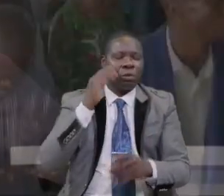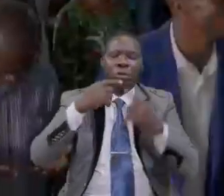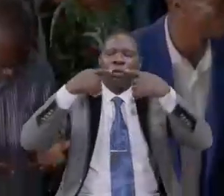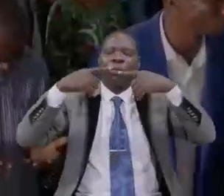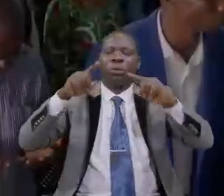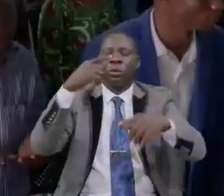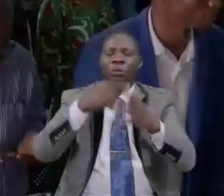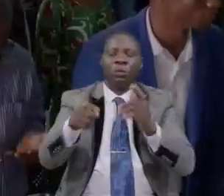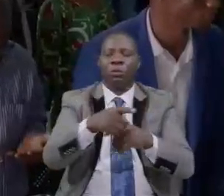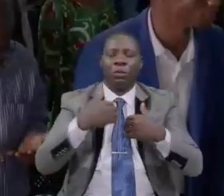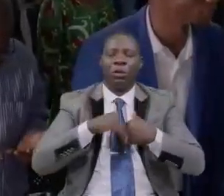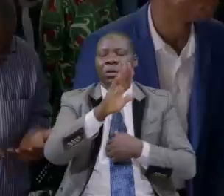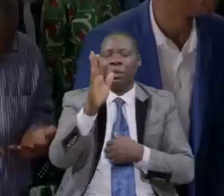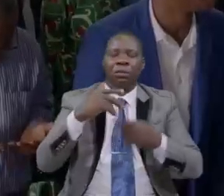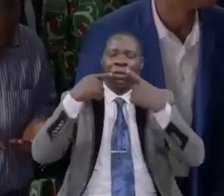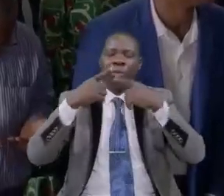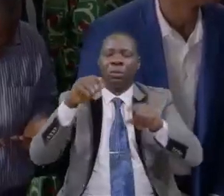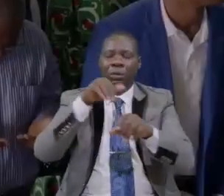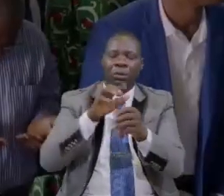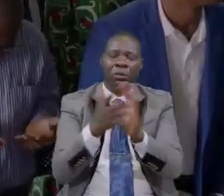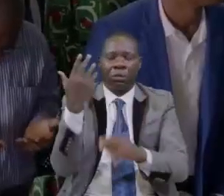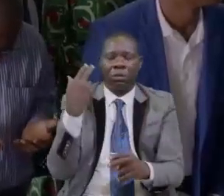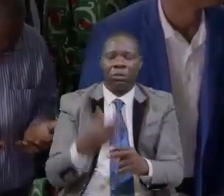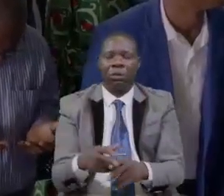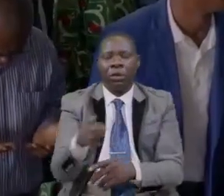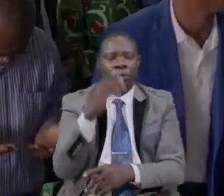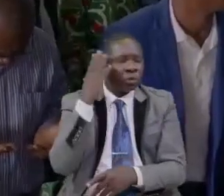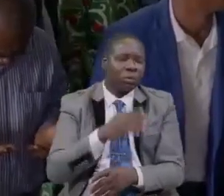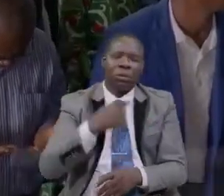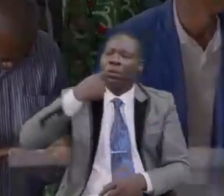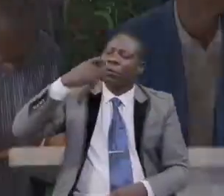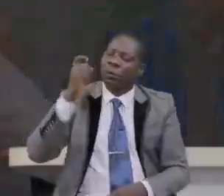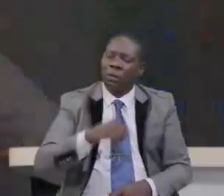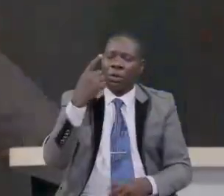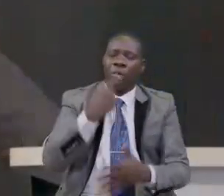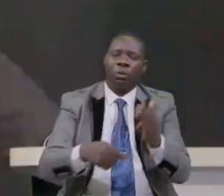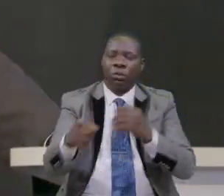proclaimed. Yeah. You will decree what you have never decreed.